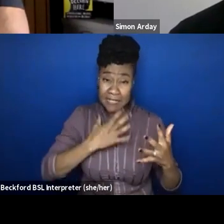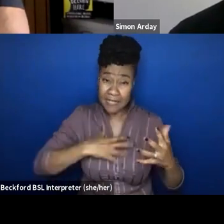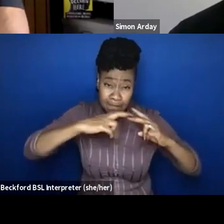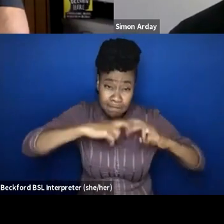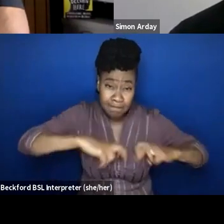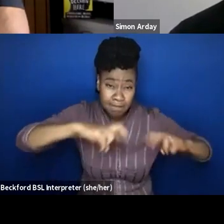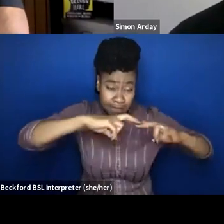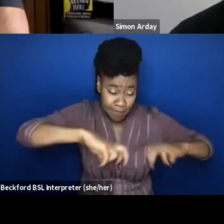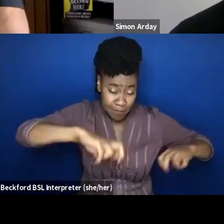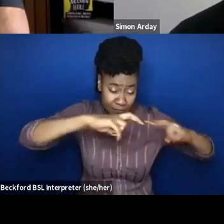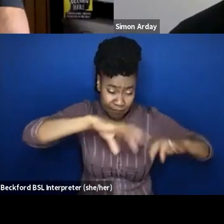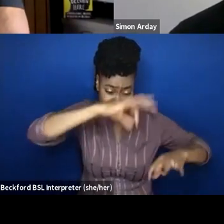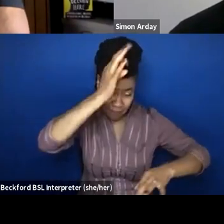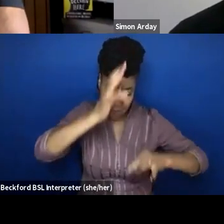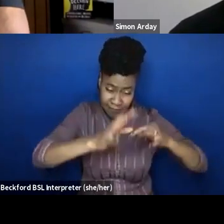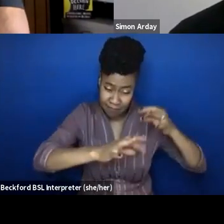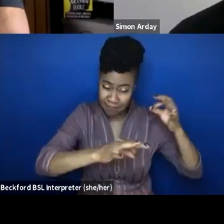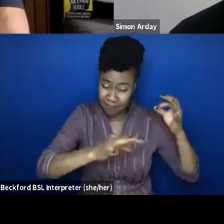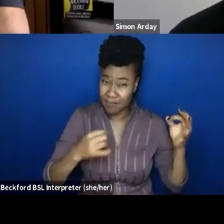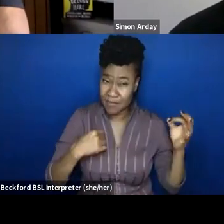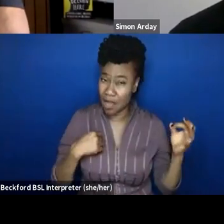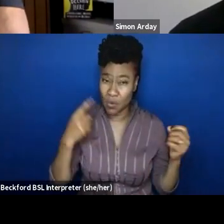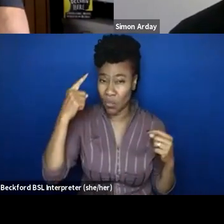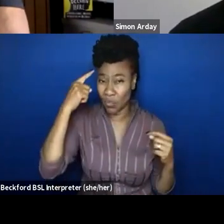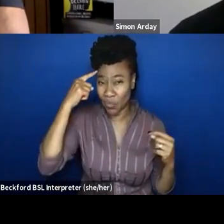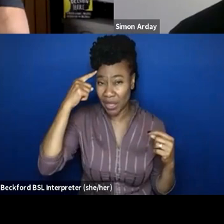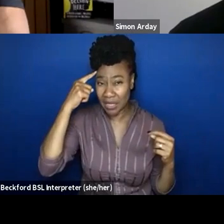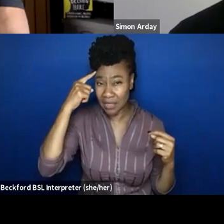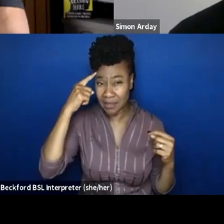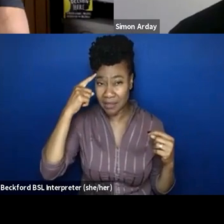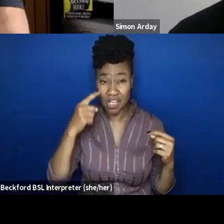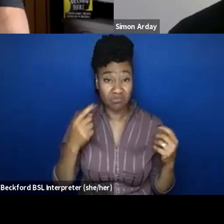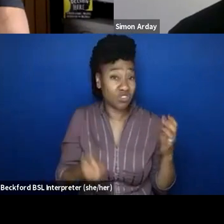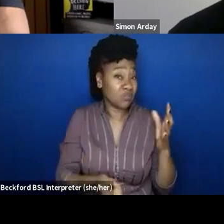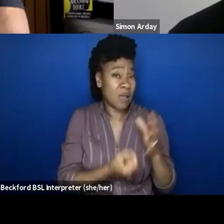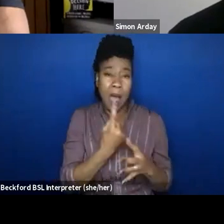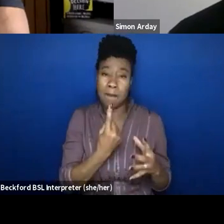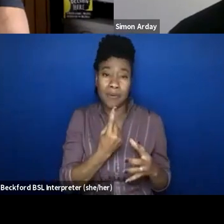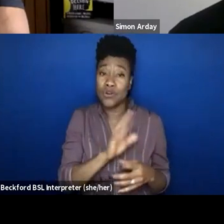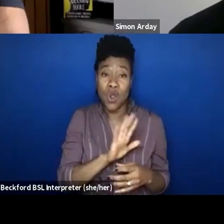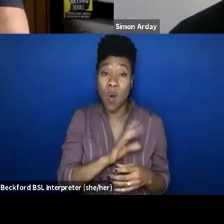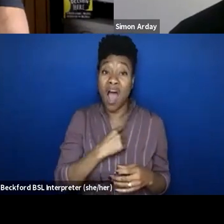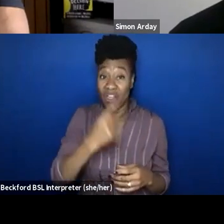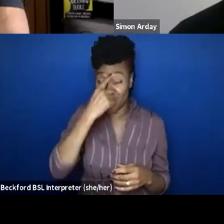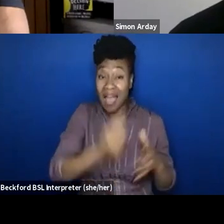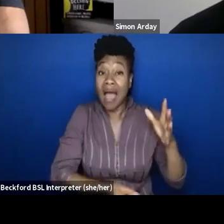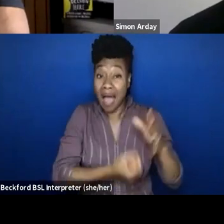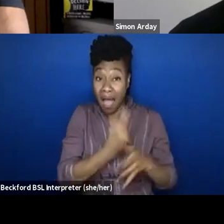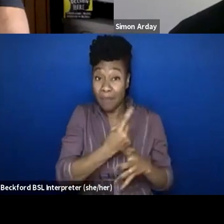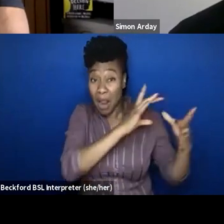it's a coincidence. I think that it's all indirect byproducts of racism, to be